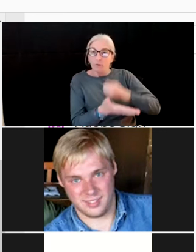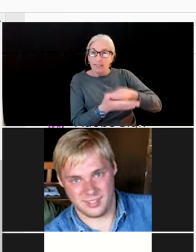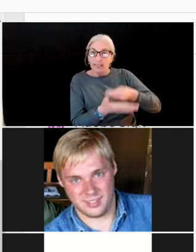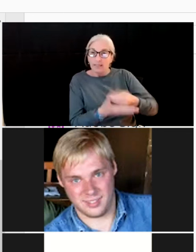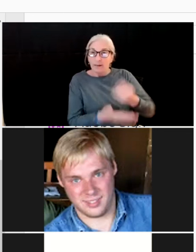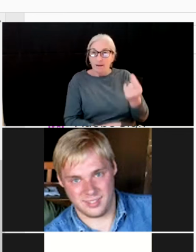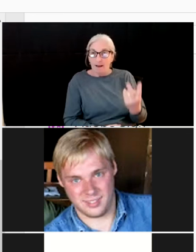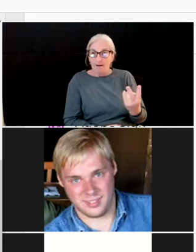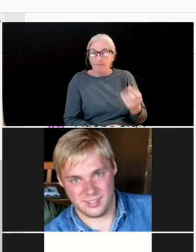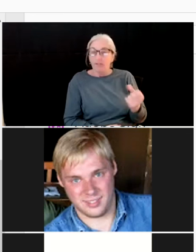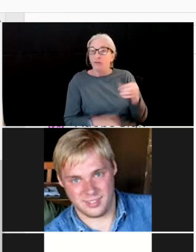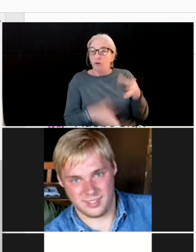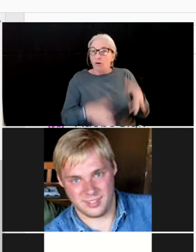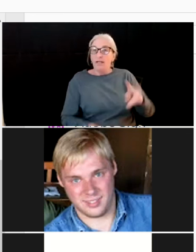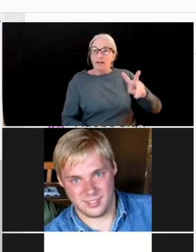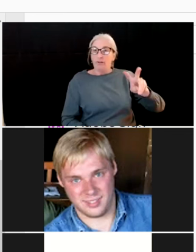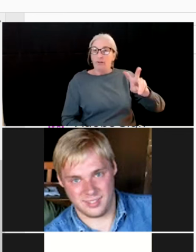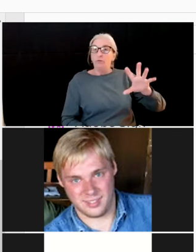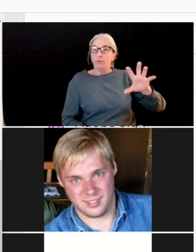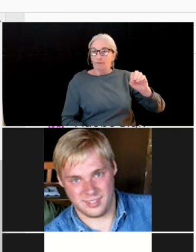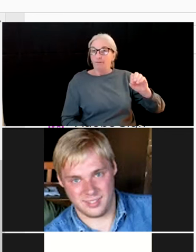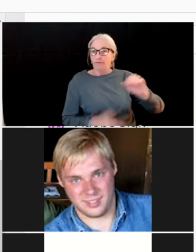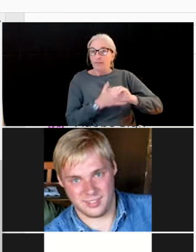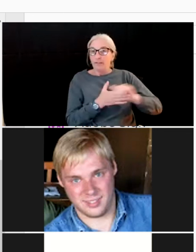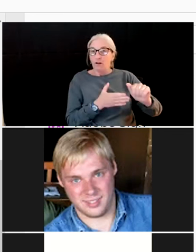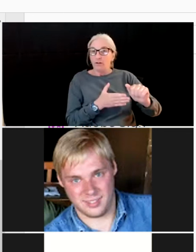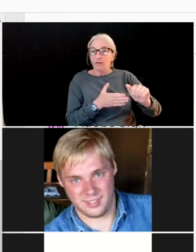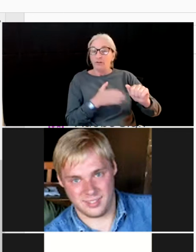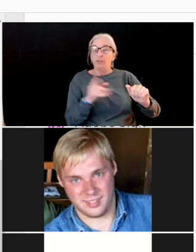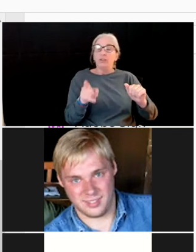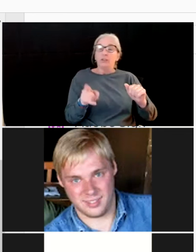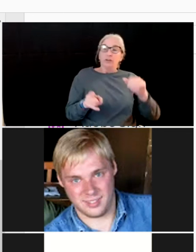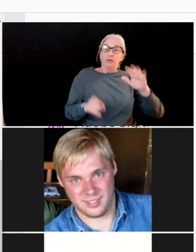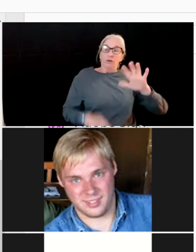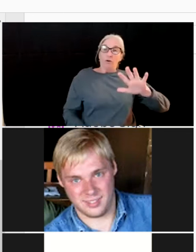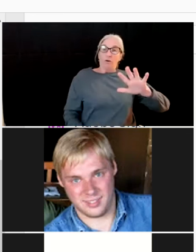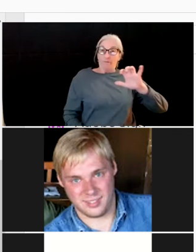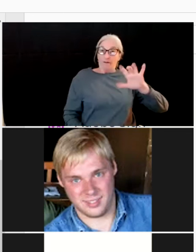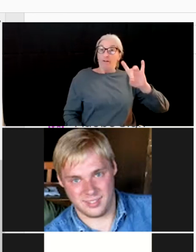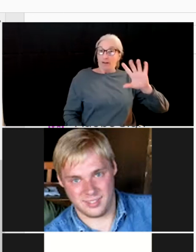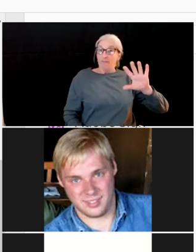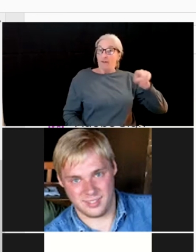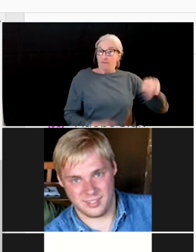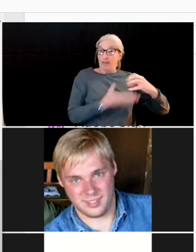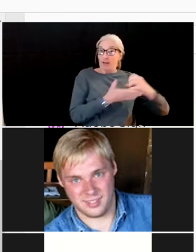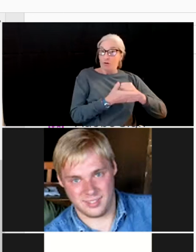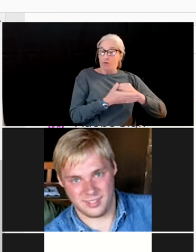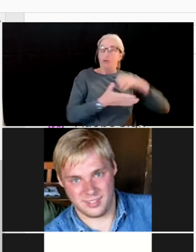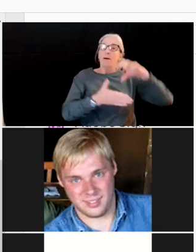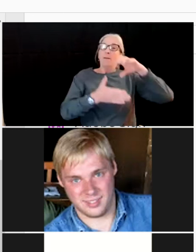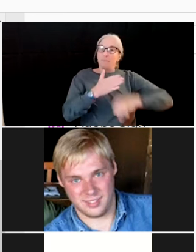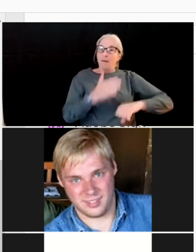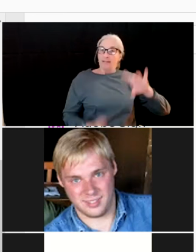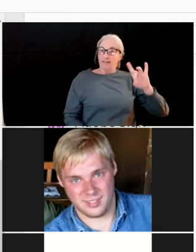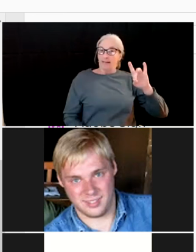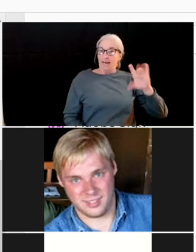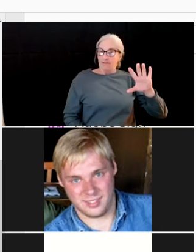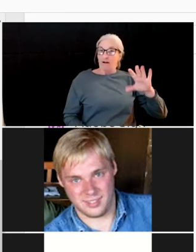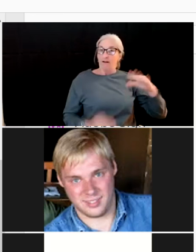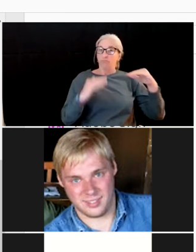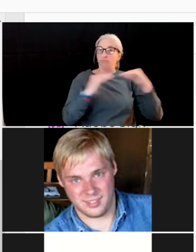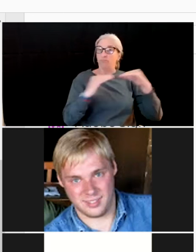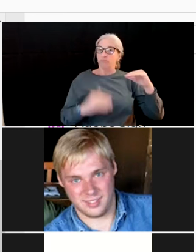what they would do is they would take the 585 divide by, or 585 minus 85 leaves 500, divide